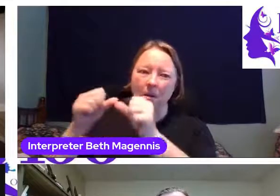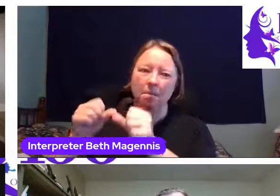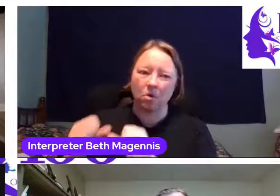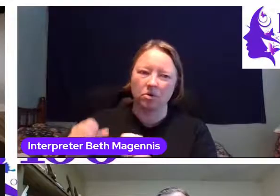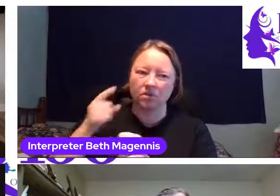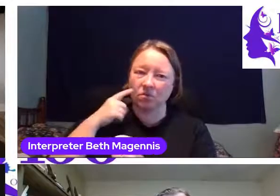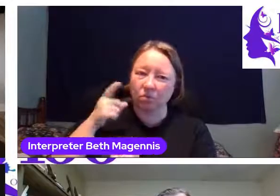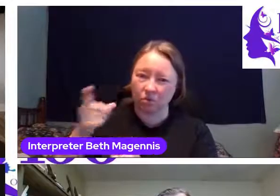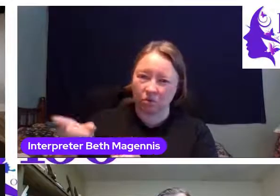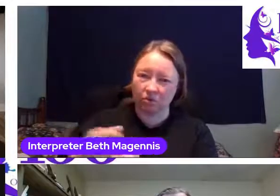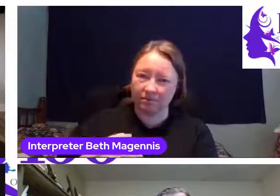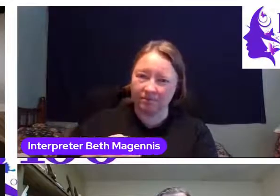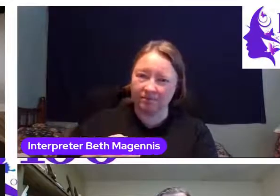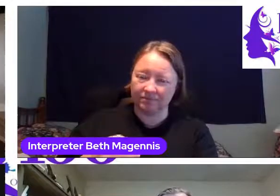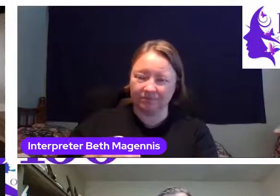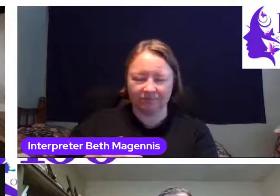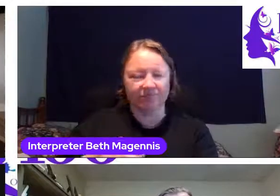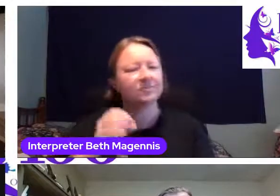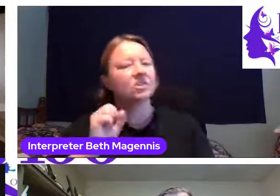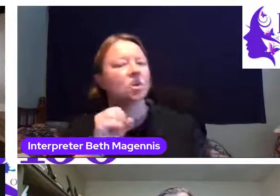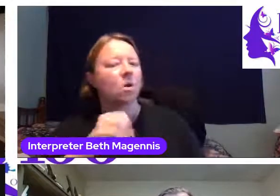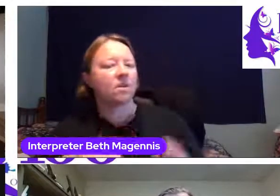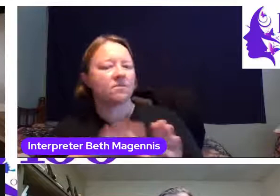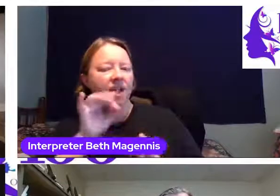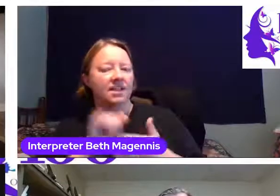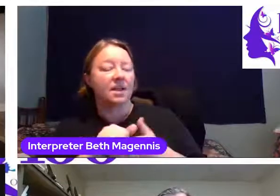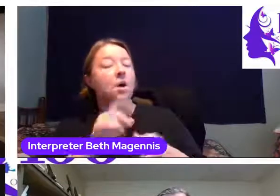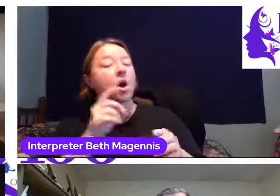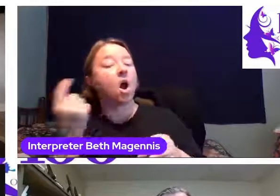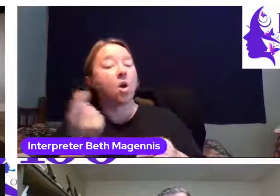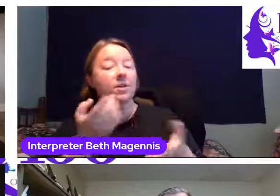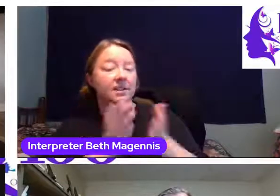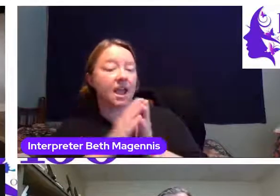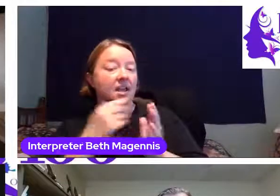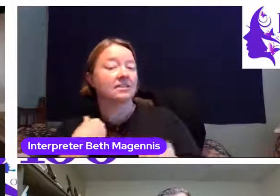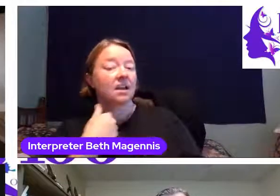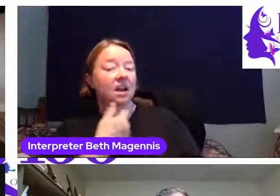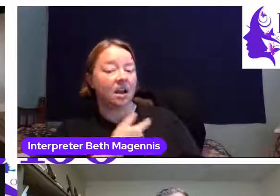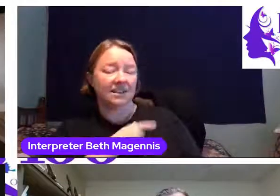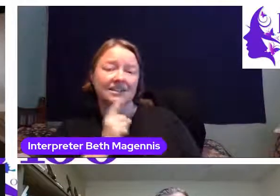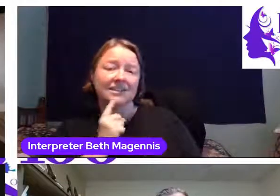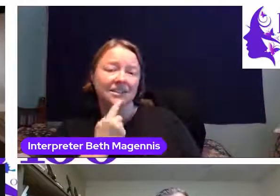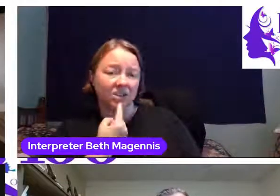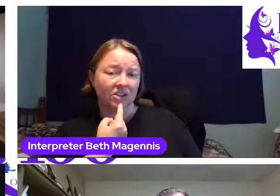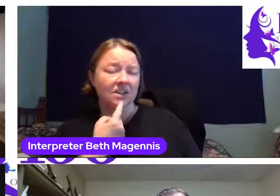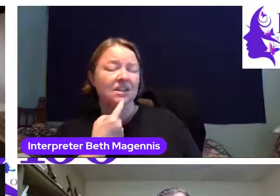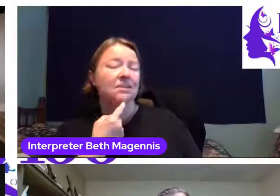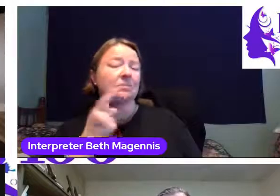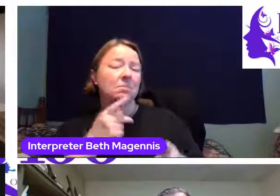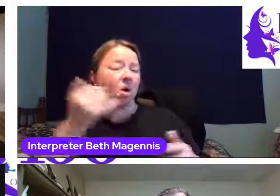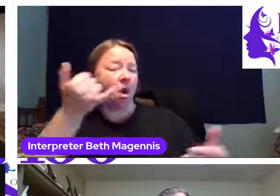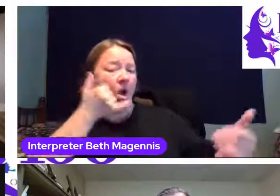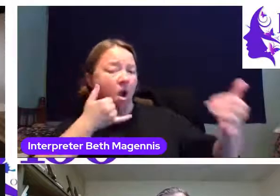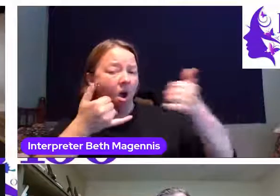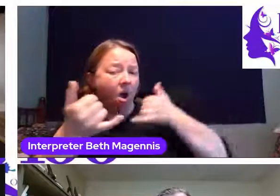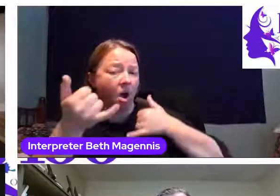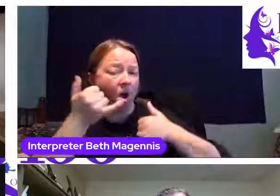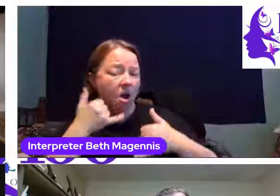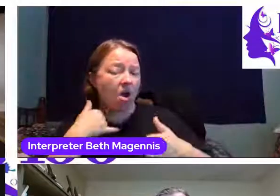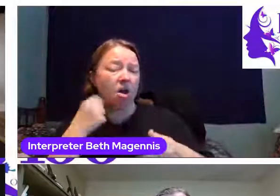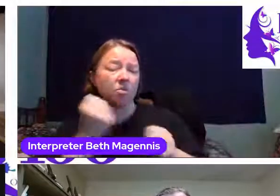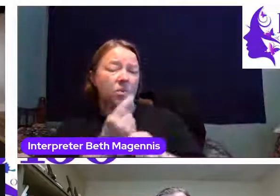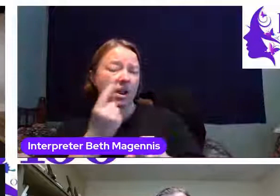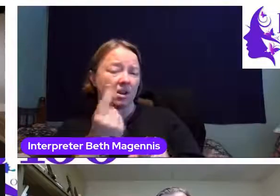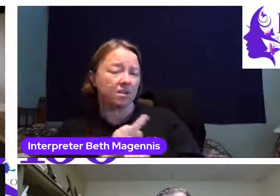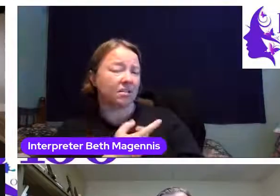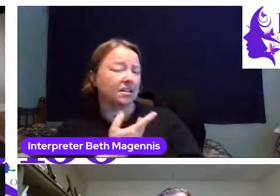for you. Yeah, so to find that, but again, you can always ask us. In all seriousness, we get phone calls with regularity